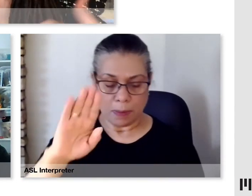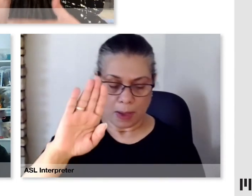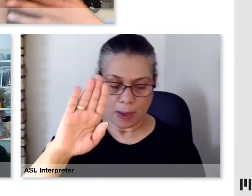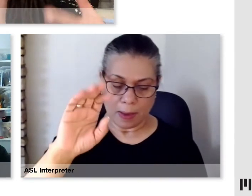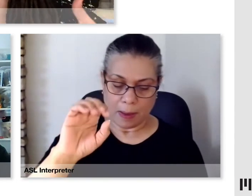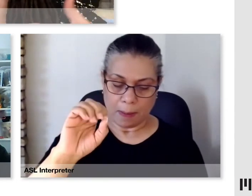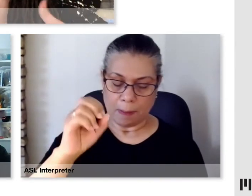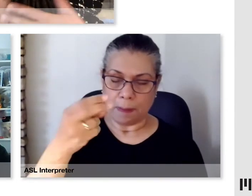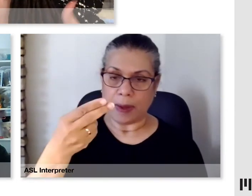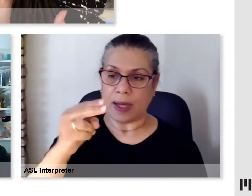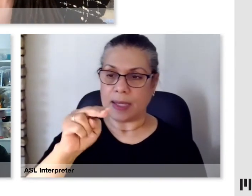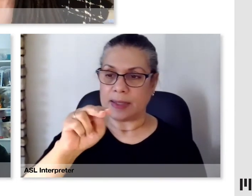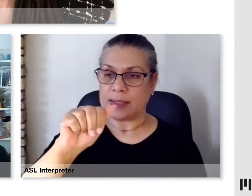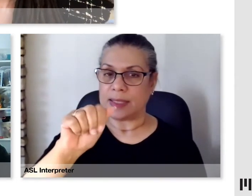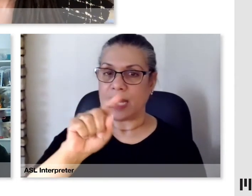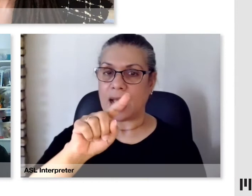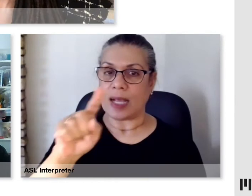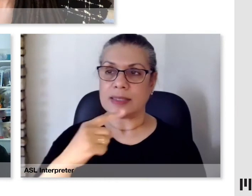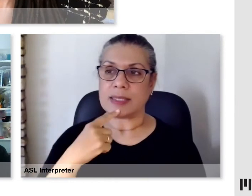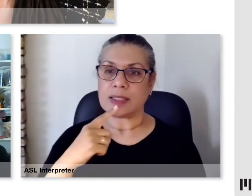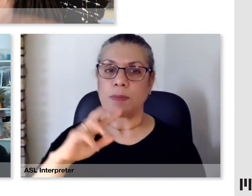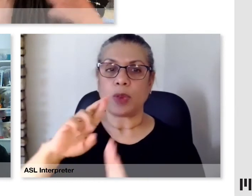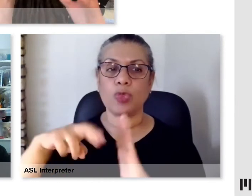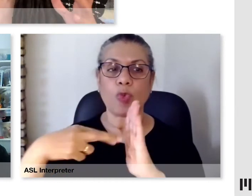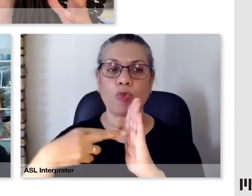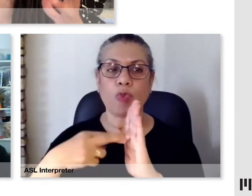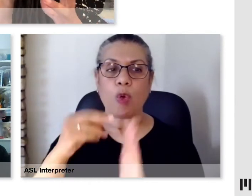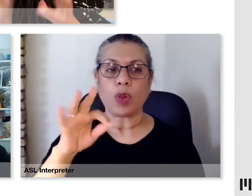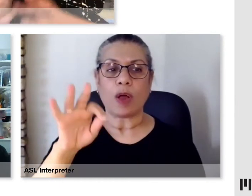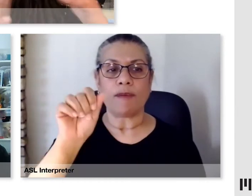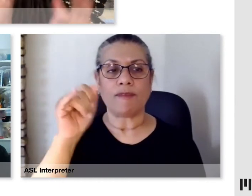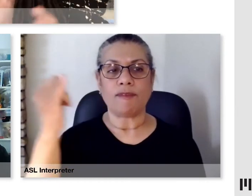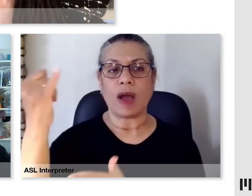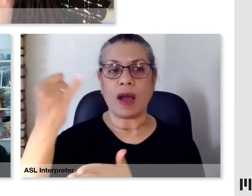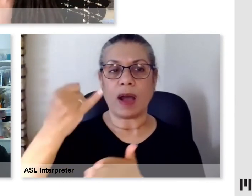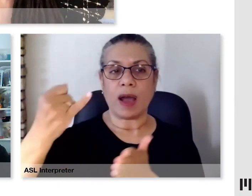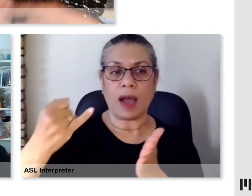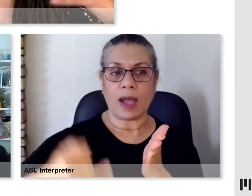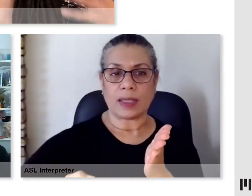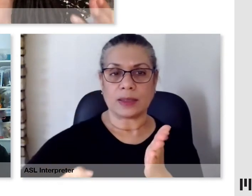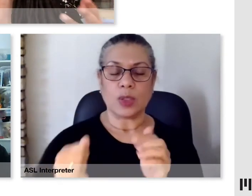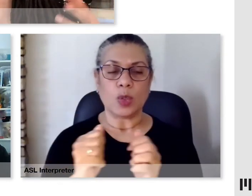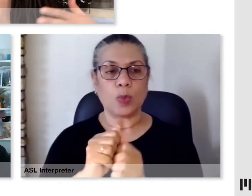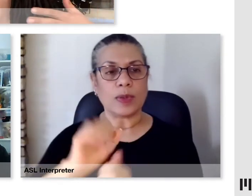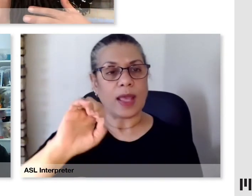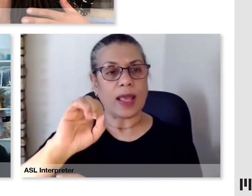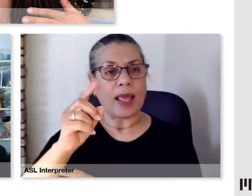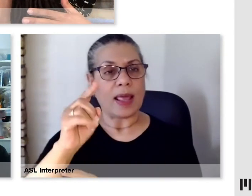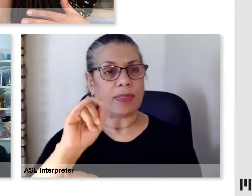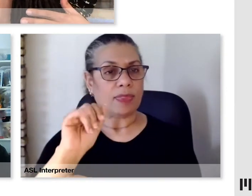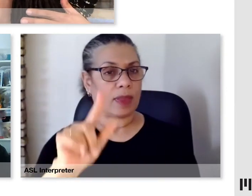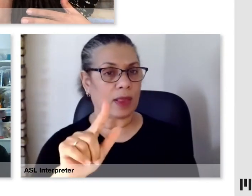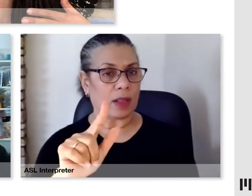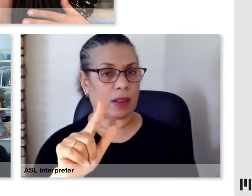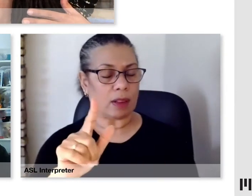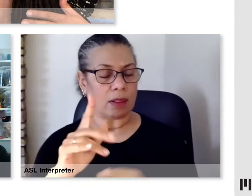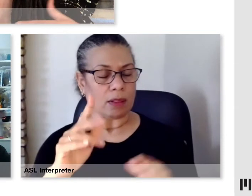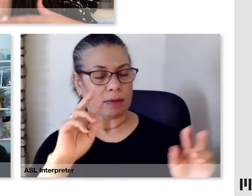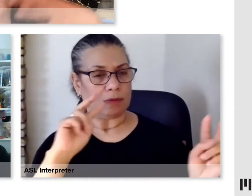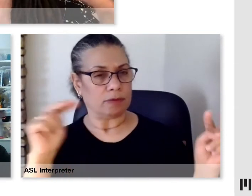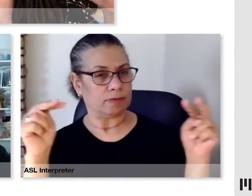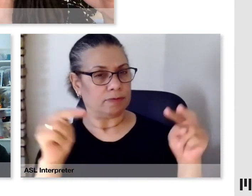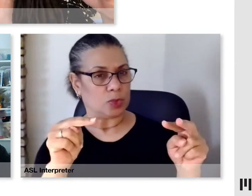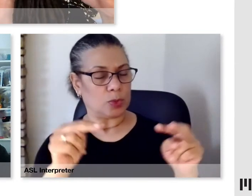about the role of art, the arts in terms of our ethical framework. And I would say, you know, in terms of